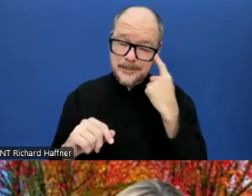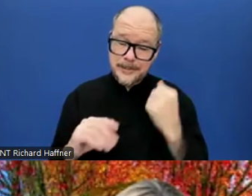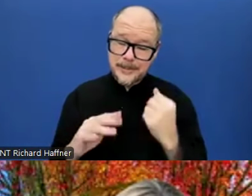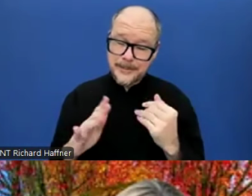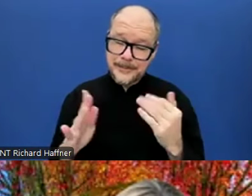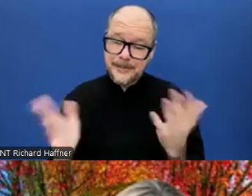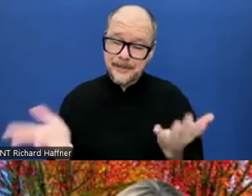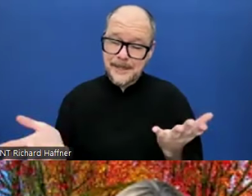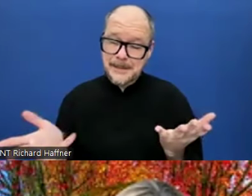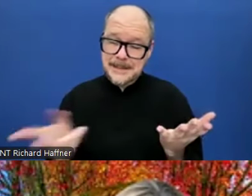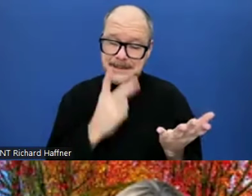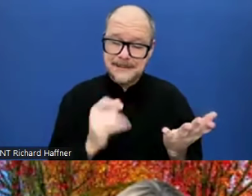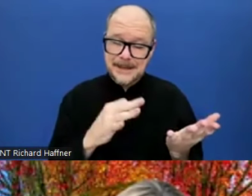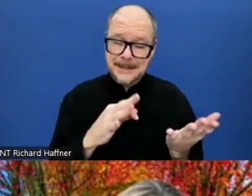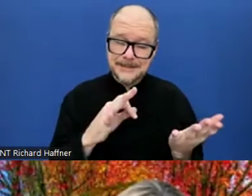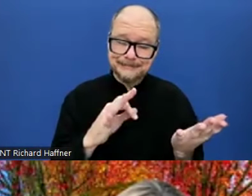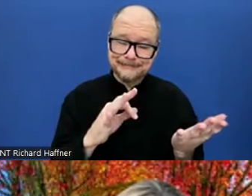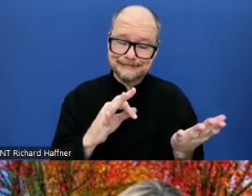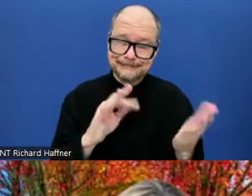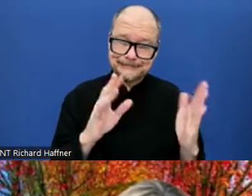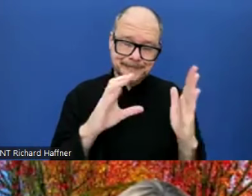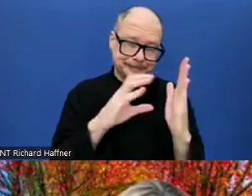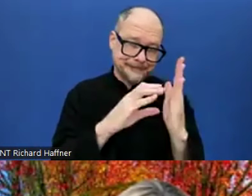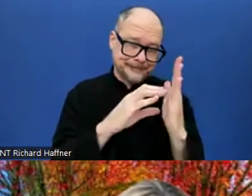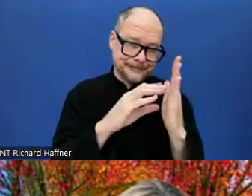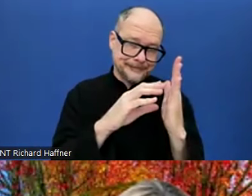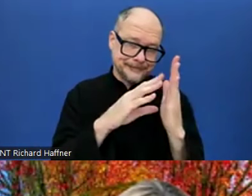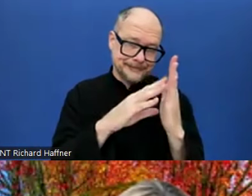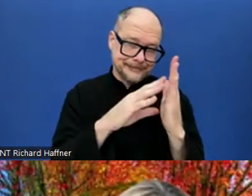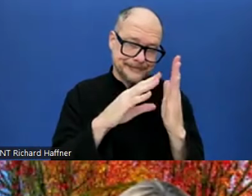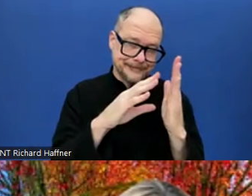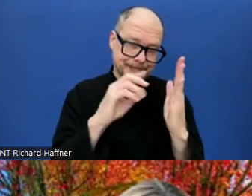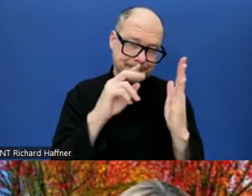let me see if I can sort of extract this. So it says